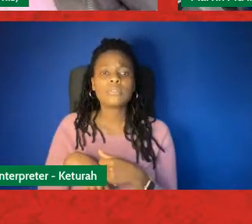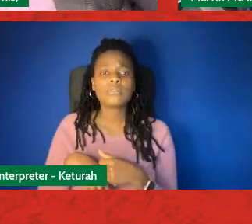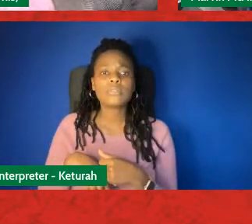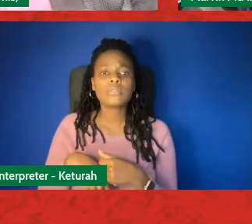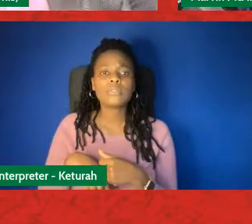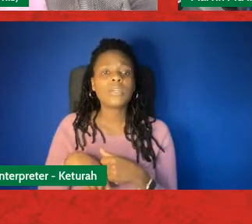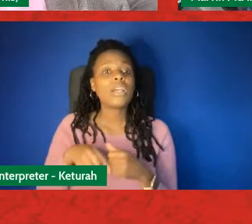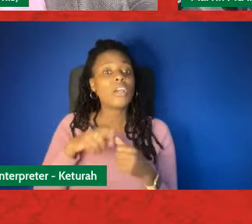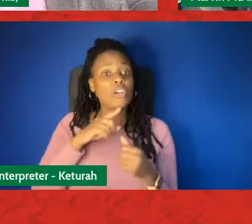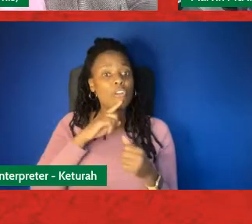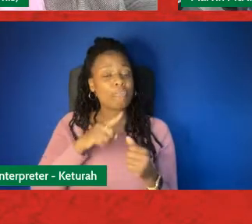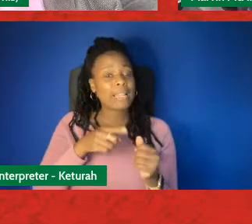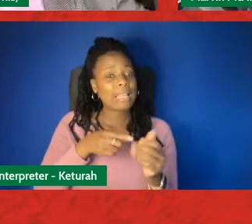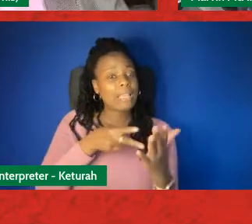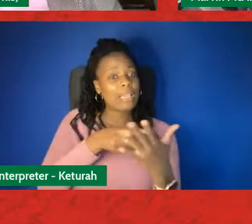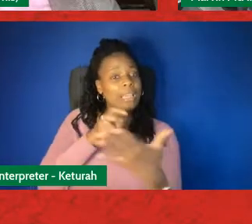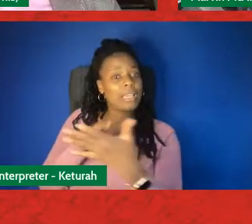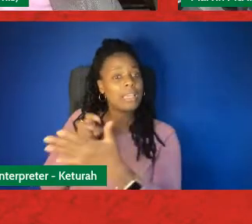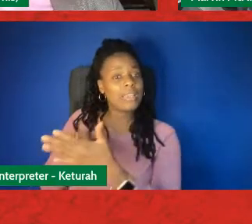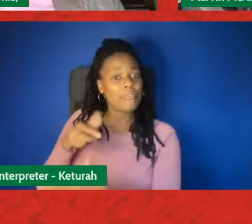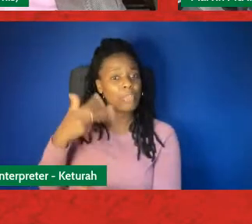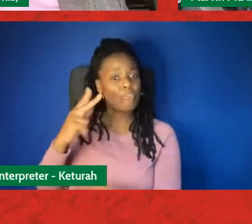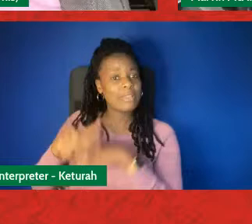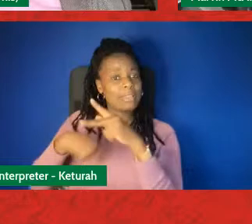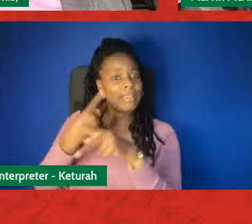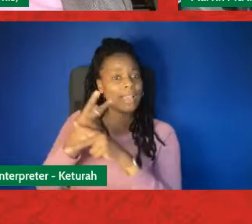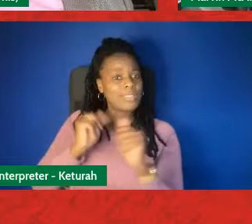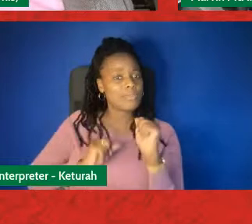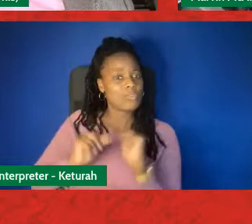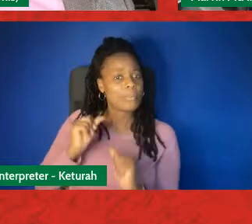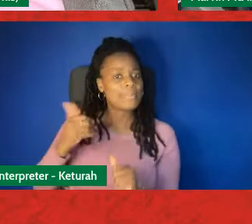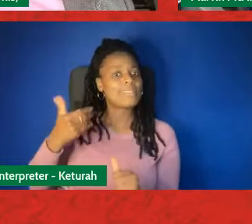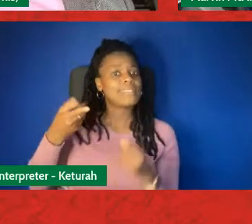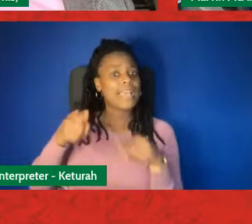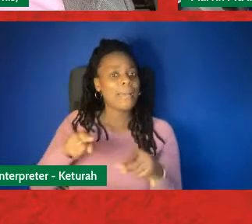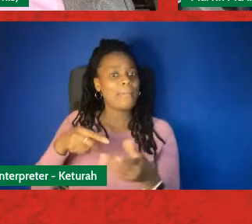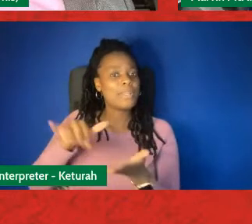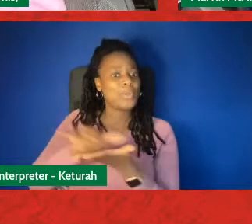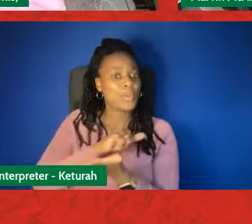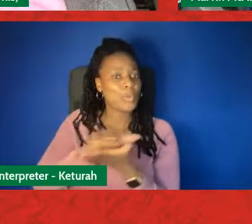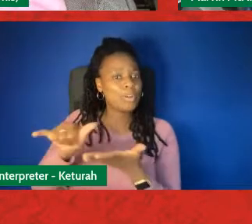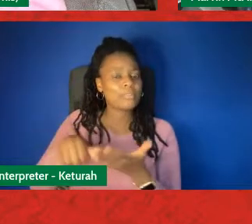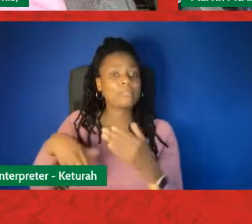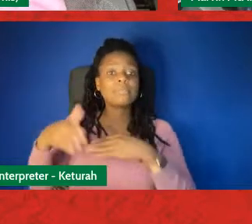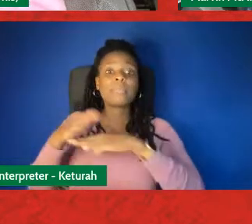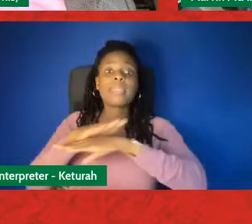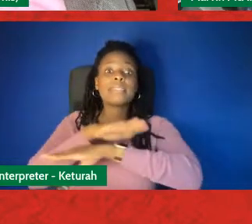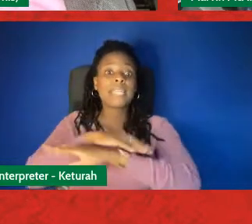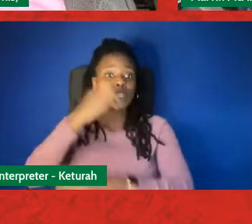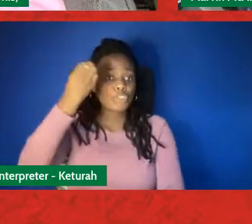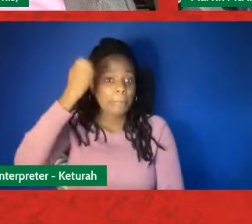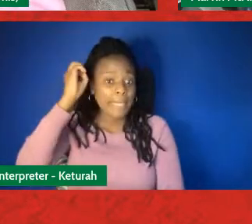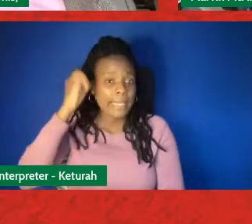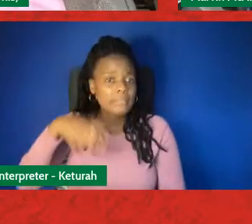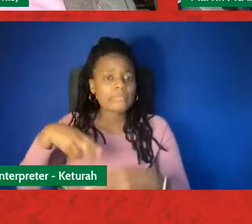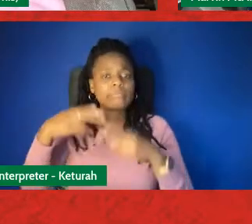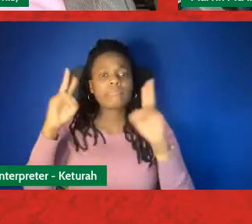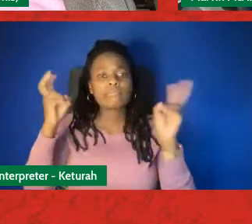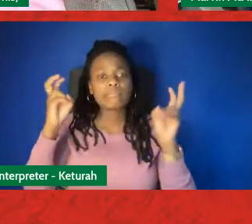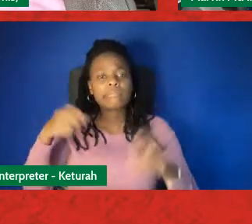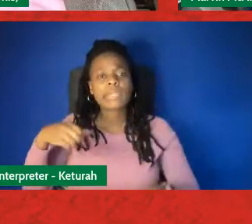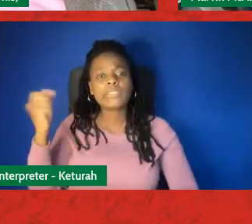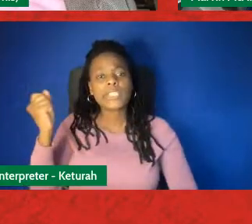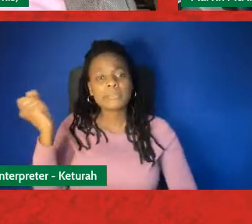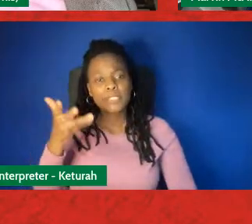of performance that was going on in New York at the time. They were doing the stage Europeans, which were the Shakespeare, the white folks. They